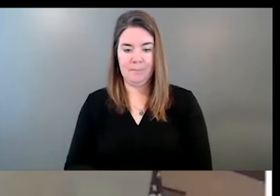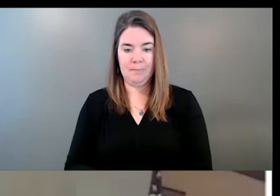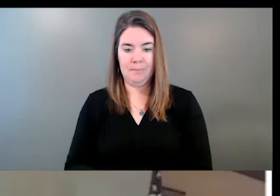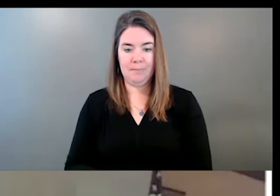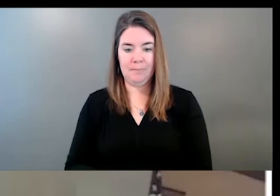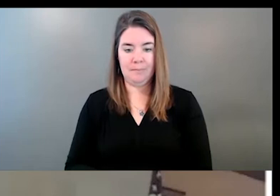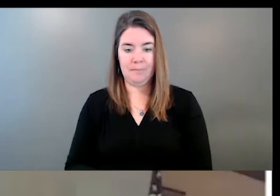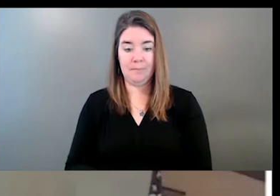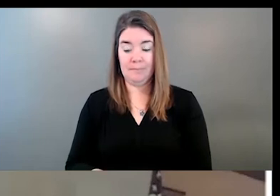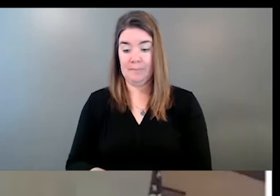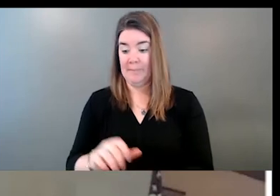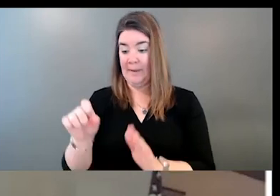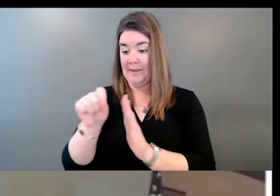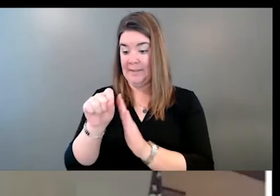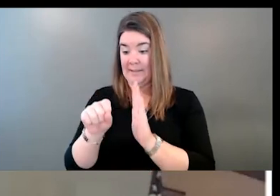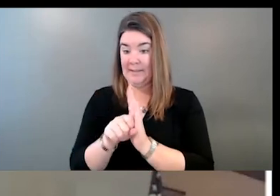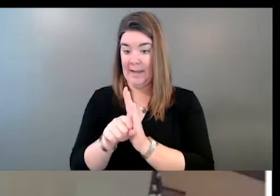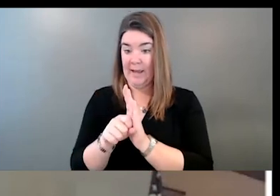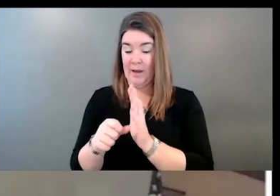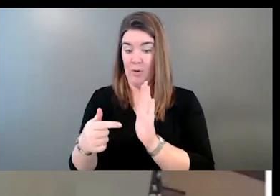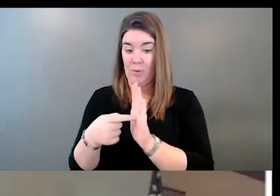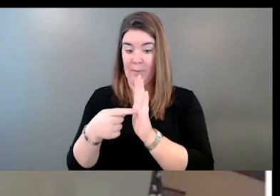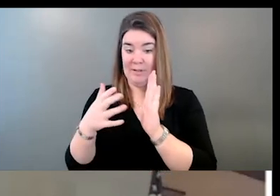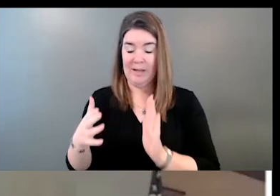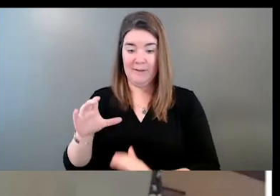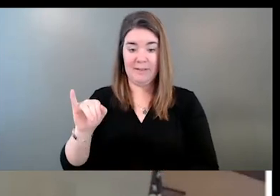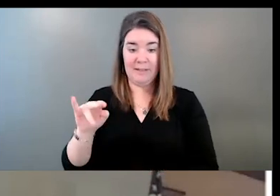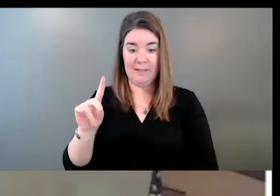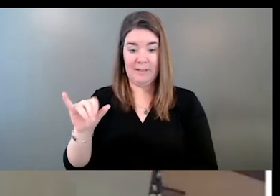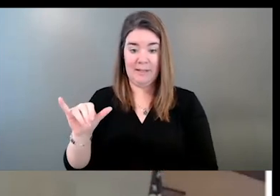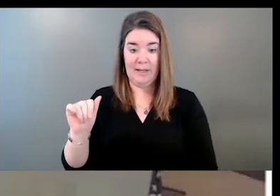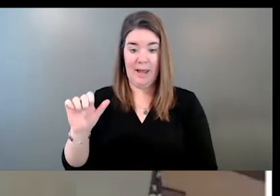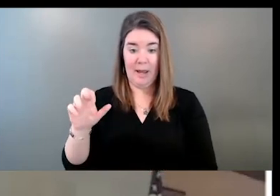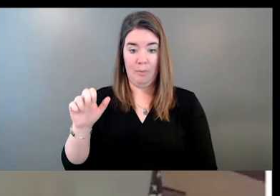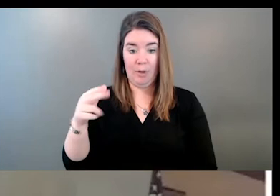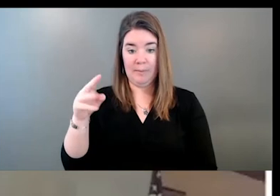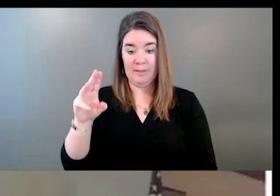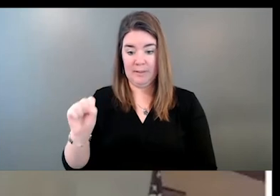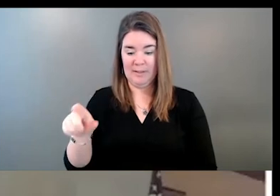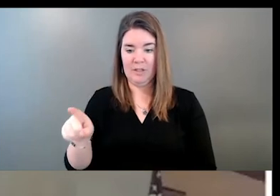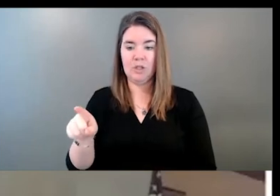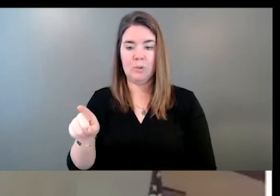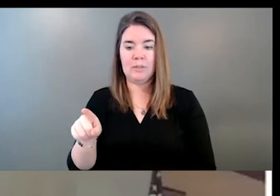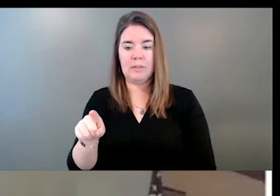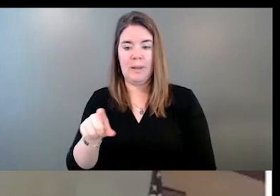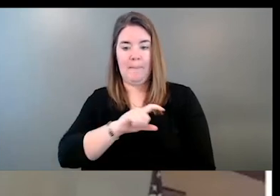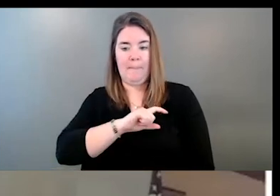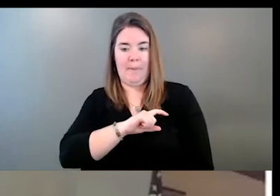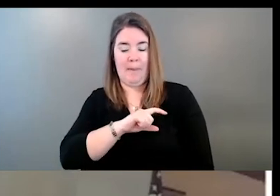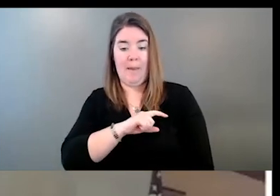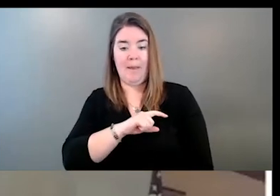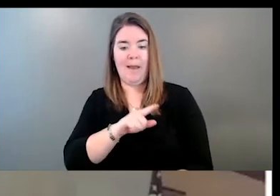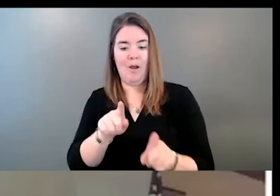State Representative Cindy Abrams was a Cincinnati police officer and investigator before she became a